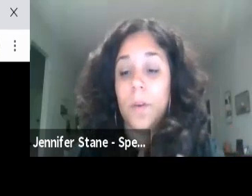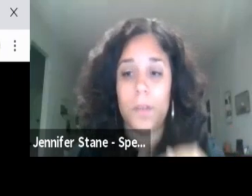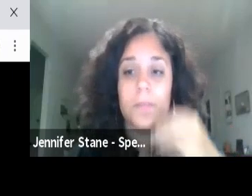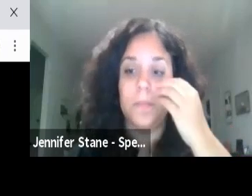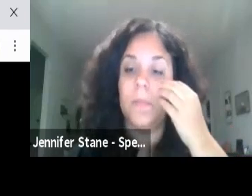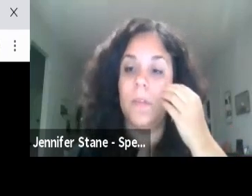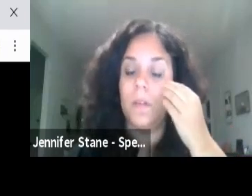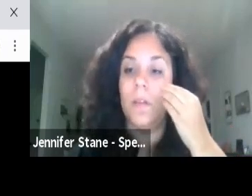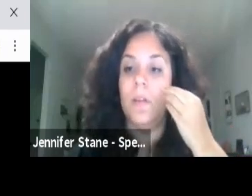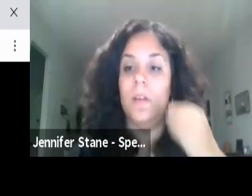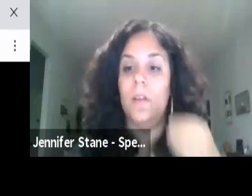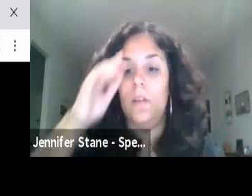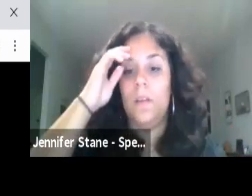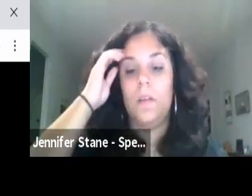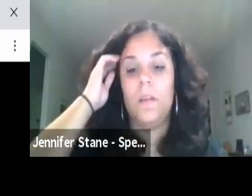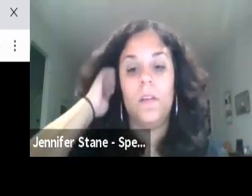Milk?